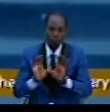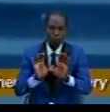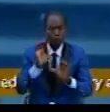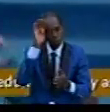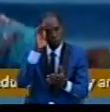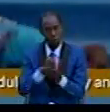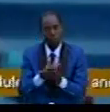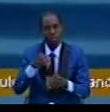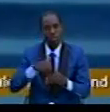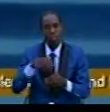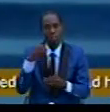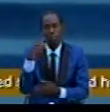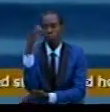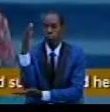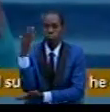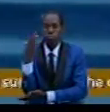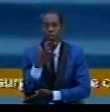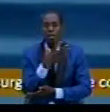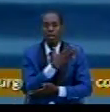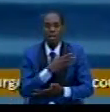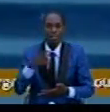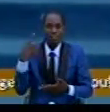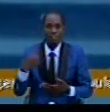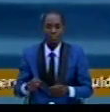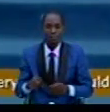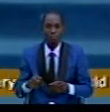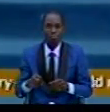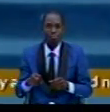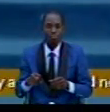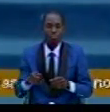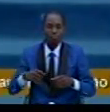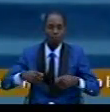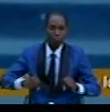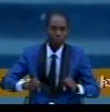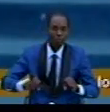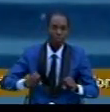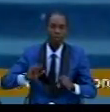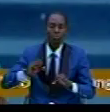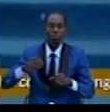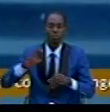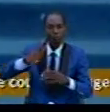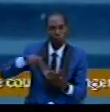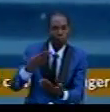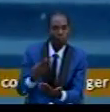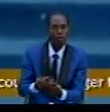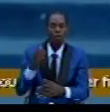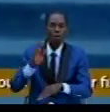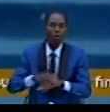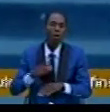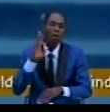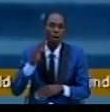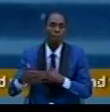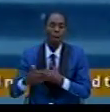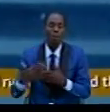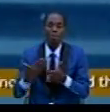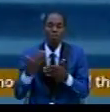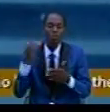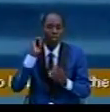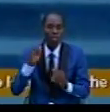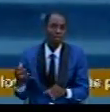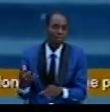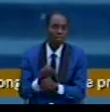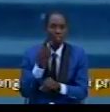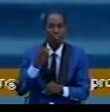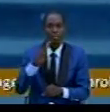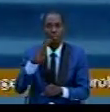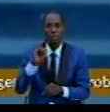he just climbed on Okada. Okada just fell on my back. And before they can carry Okada and those people in the vehicle,